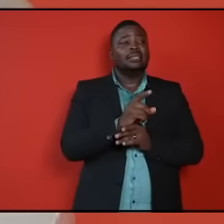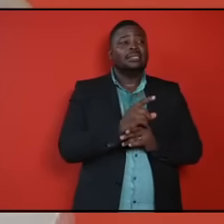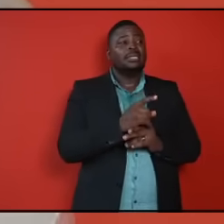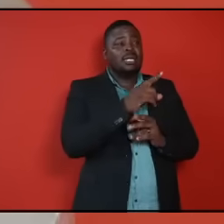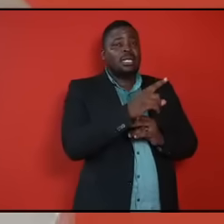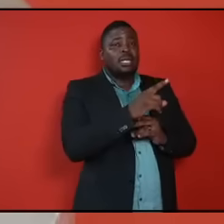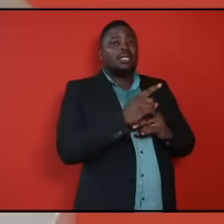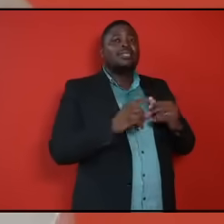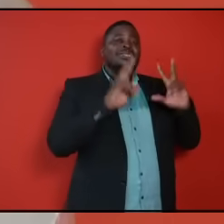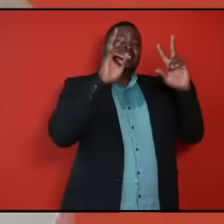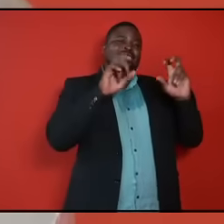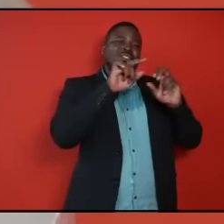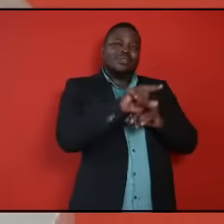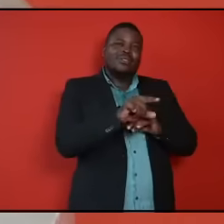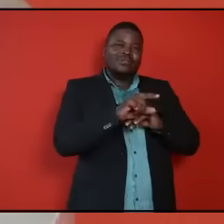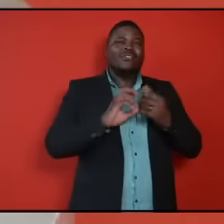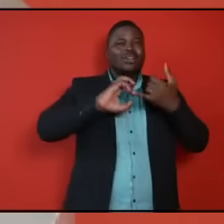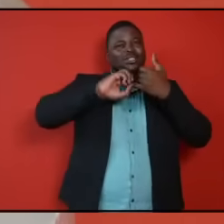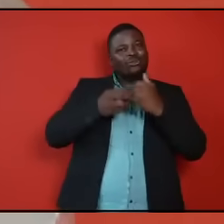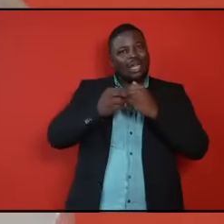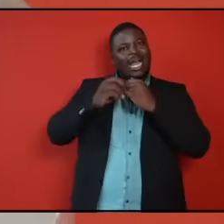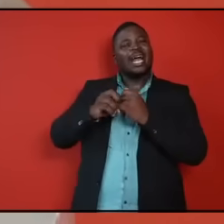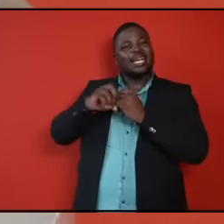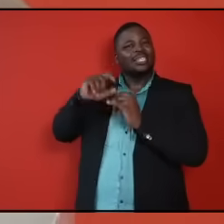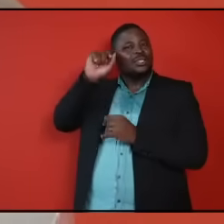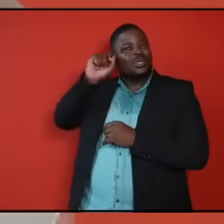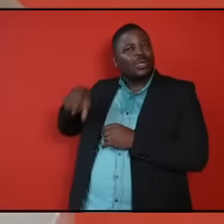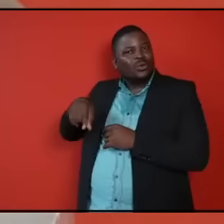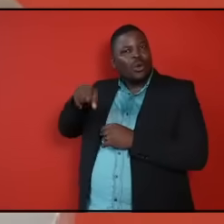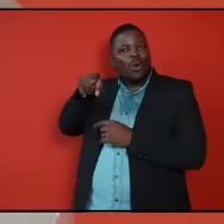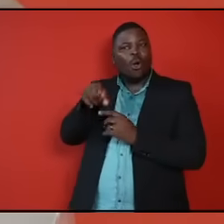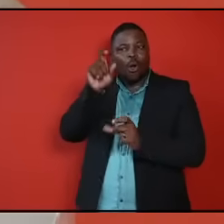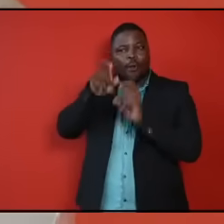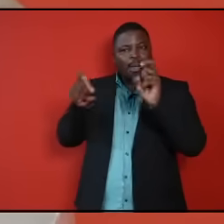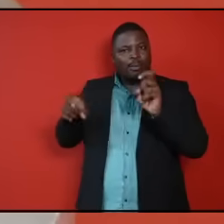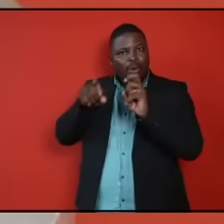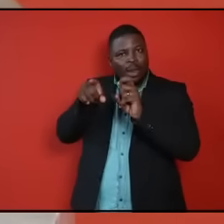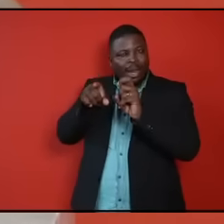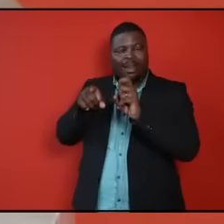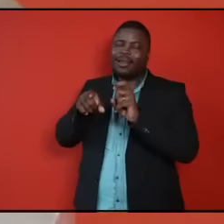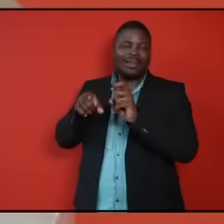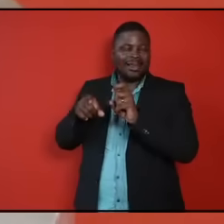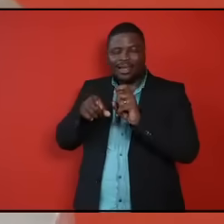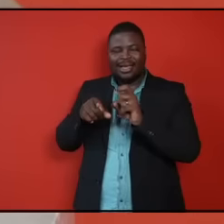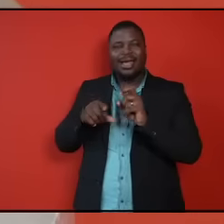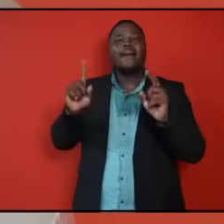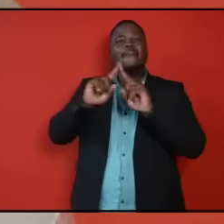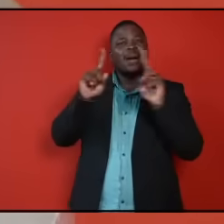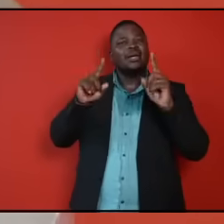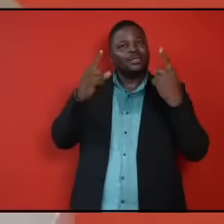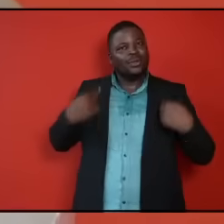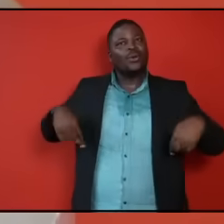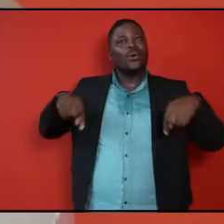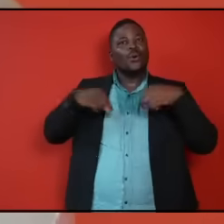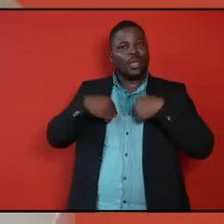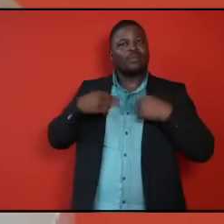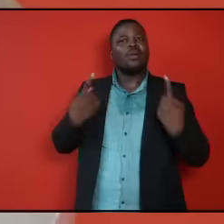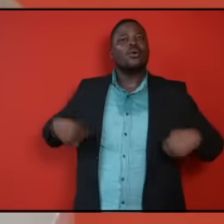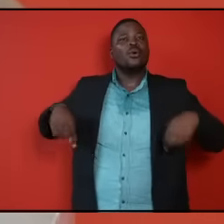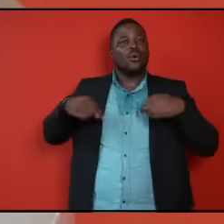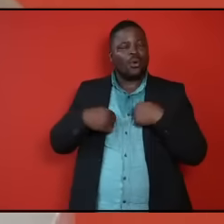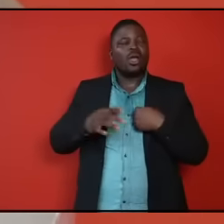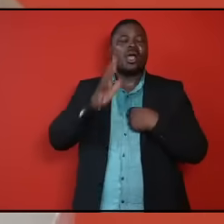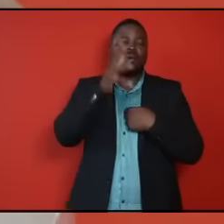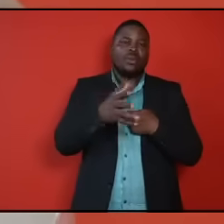it's coming now. He's going to have to choose candidates. We will have candidates everywhere. We are not a